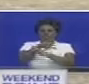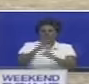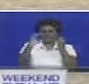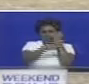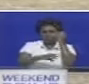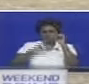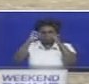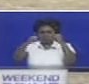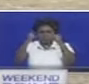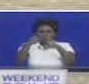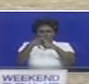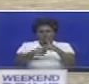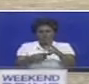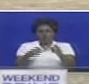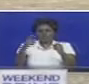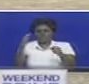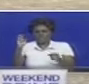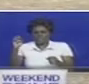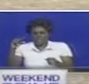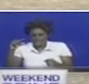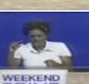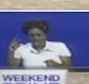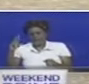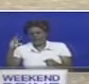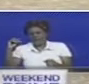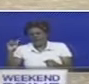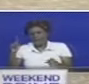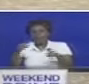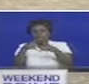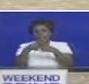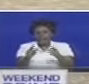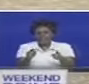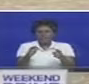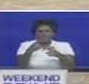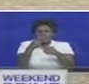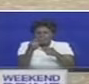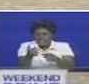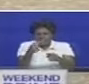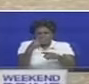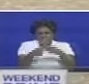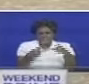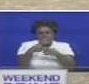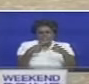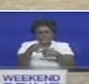Championships, dating back to the likes of Paul Tergat and Joseph Ebuya. However, after a few years of mixed results, the